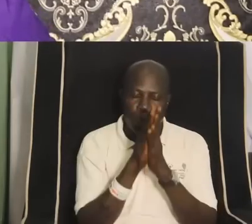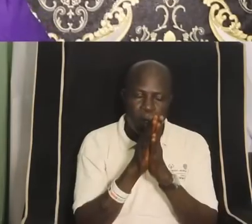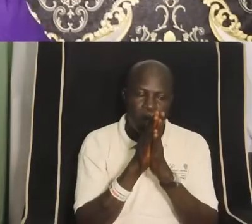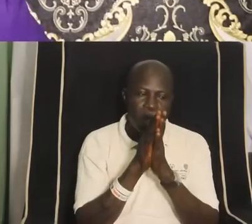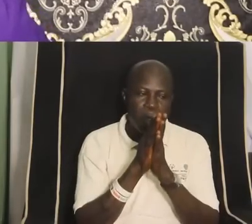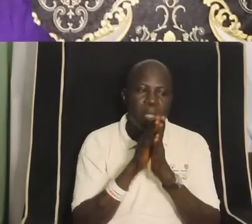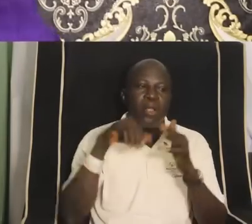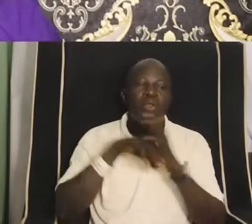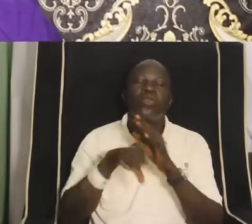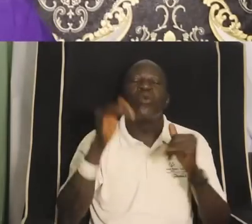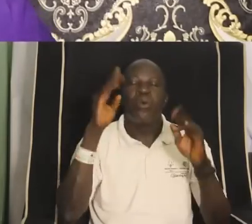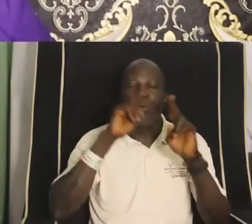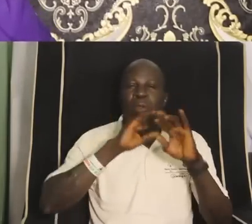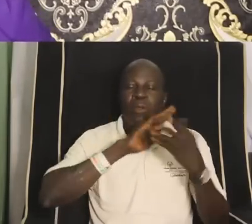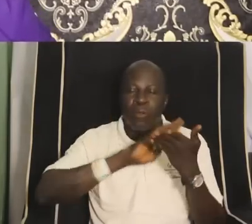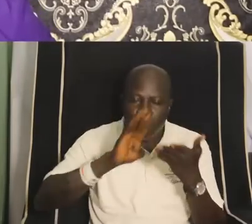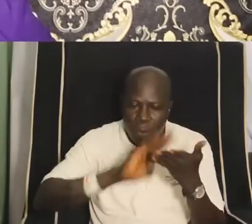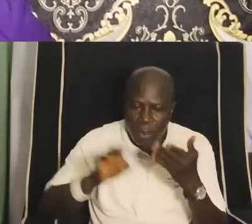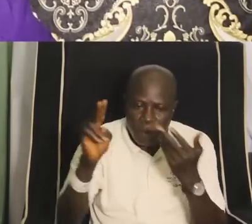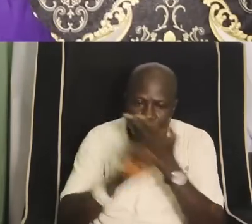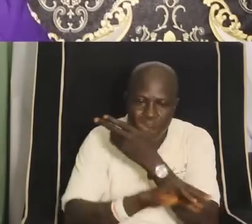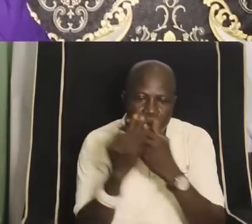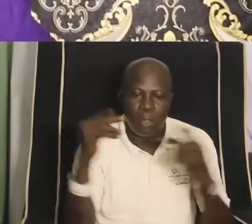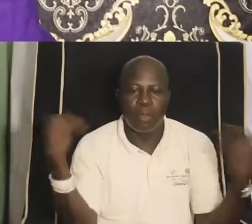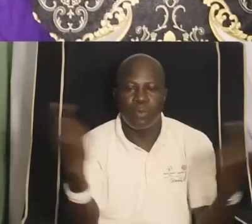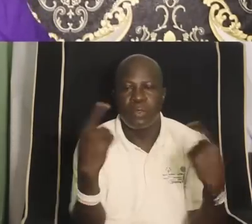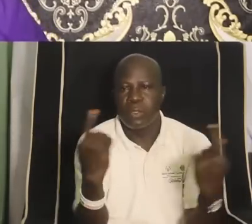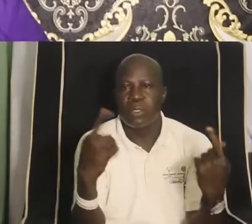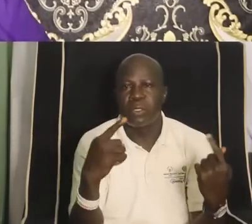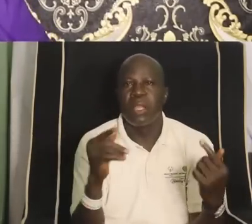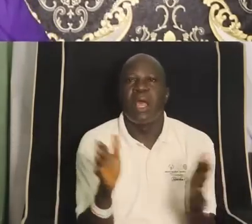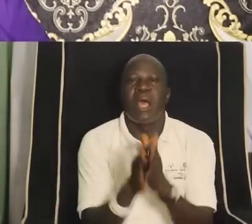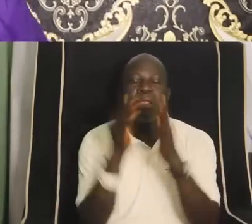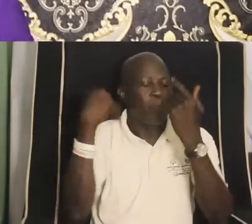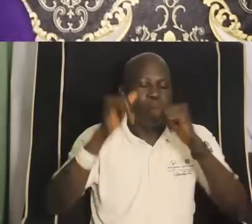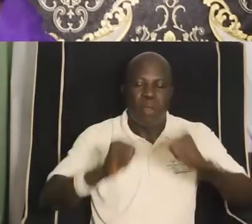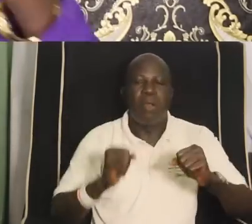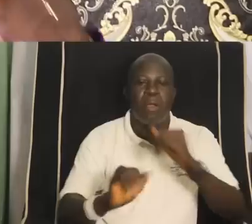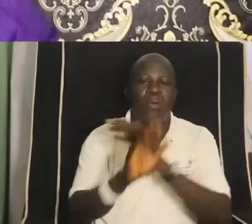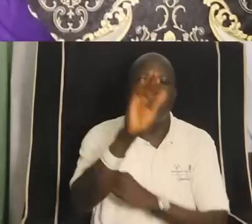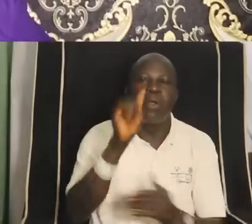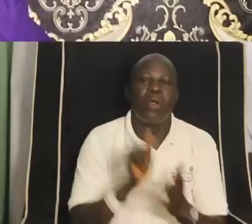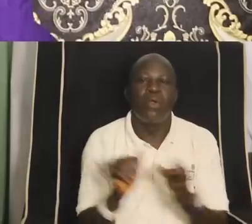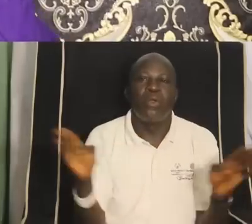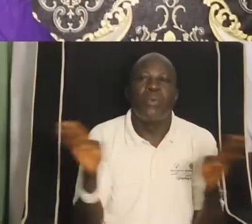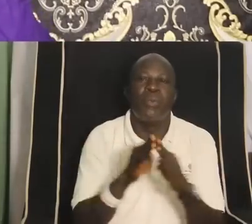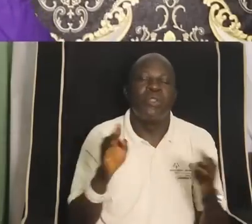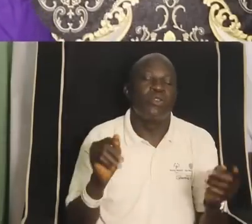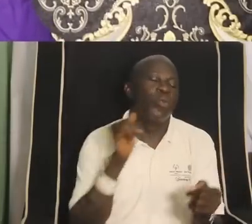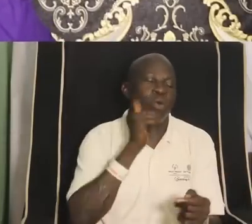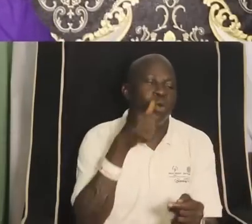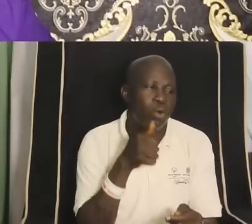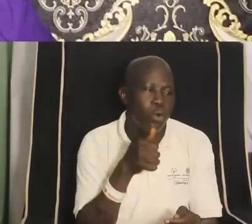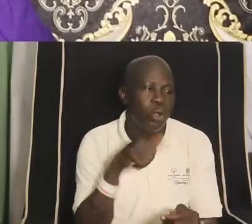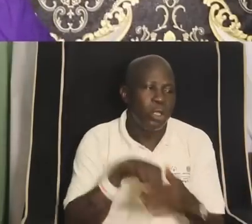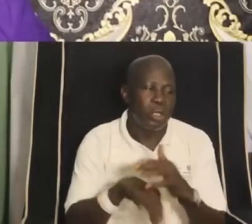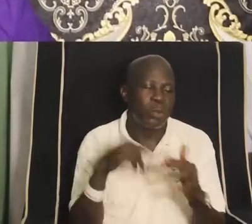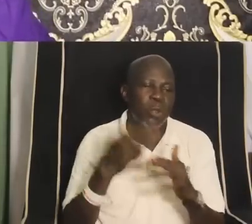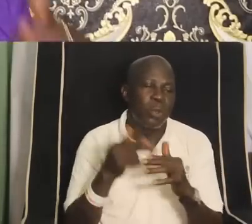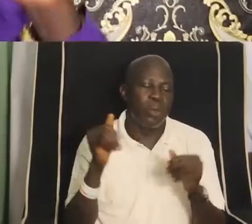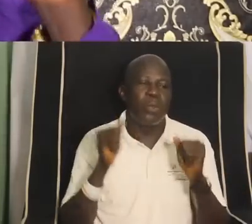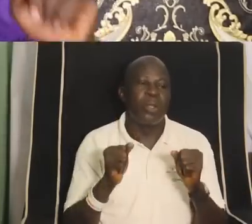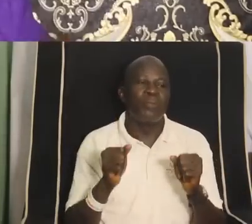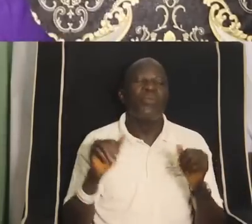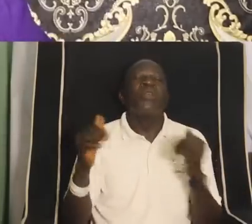pray with it. For forgiveness of sin. For forgiveness of sin. O wa bere fun agbara Olorun. Now ask for the power of God. I wa pade lola. We not miss tomorrow. Ma ni agbara. It